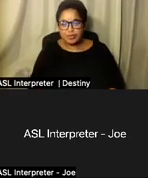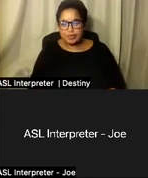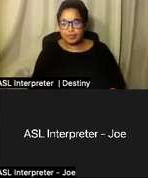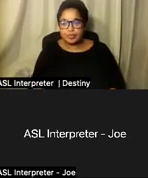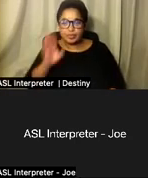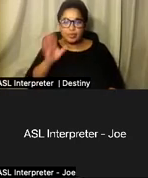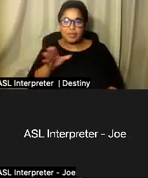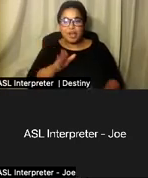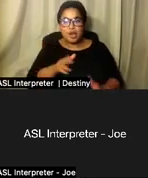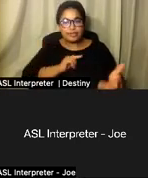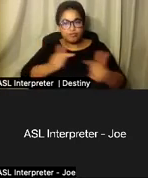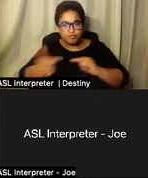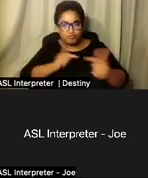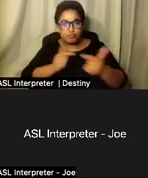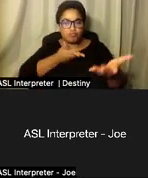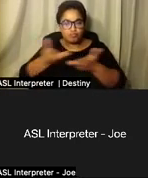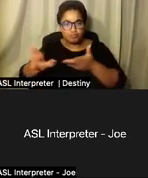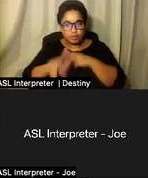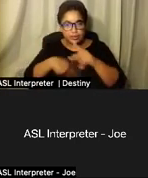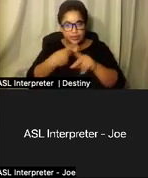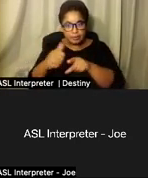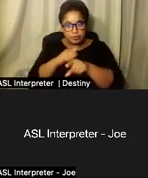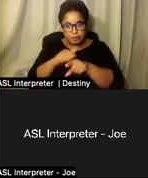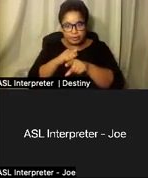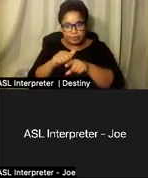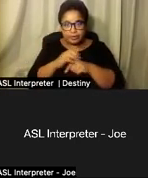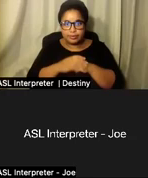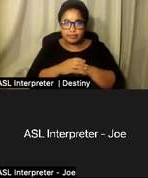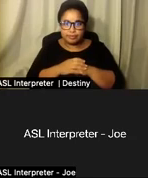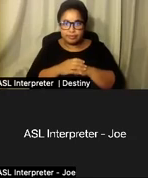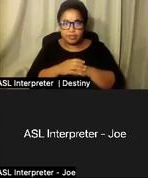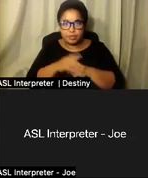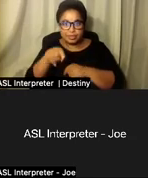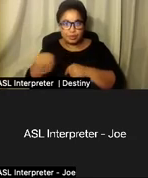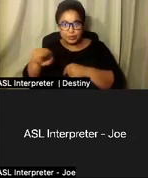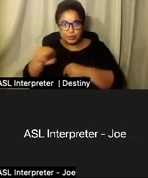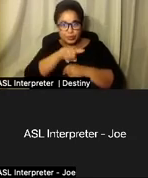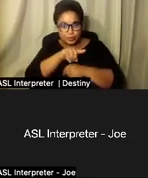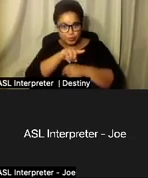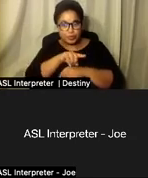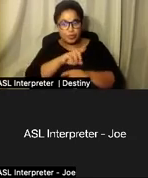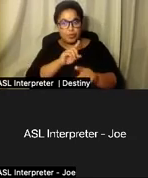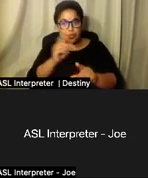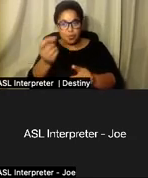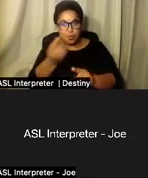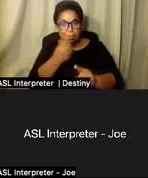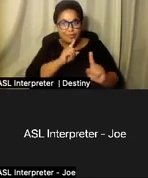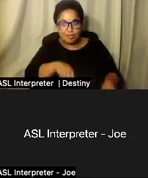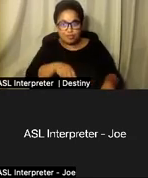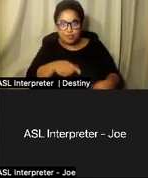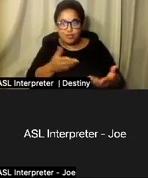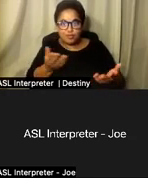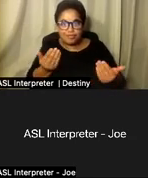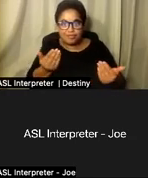very interactive training. So we do need you to be answering the questions. And